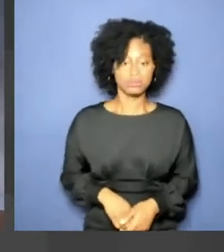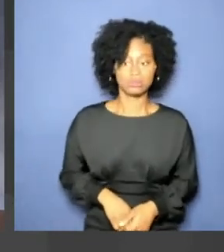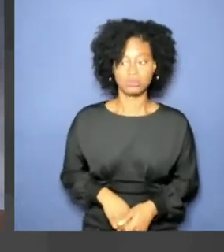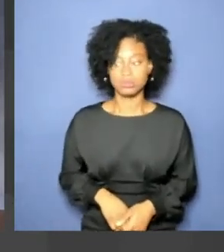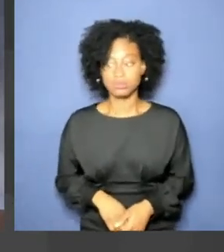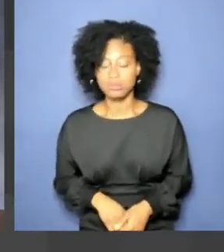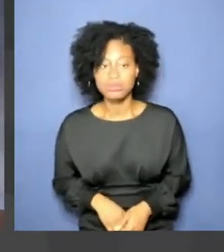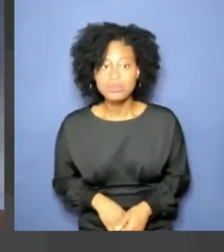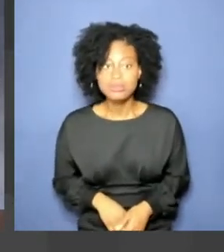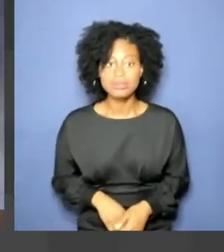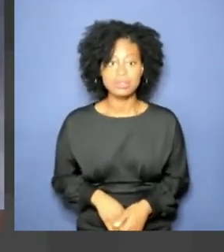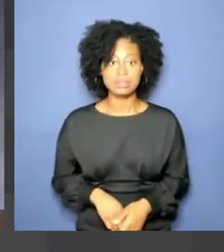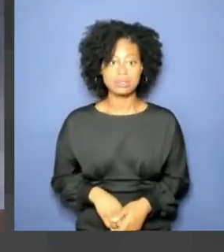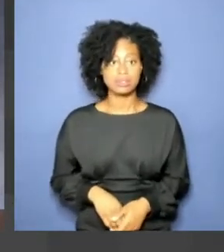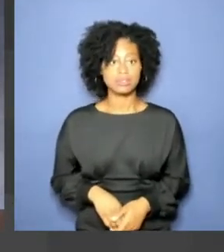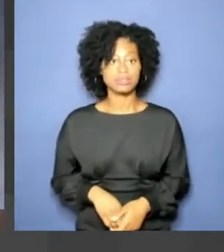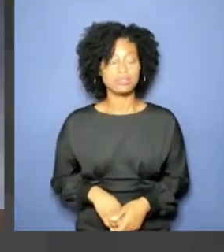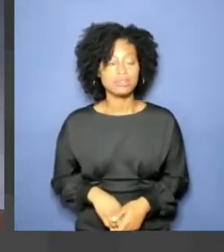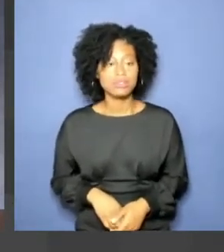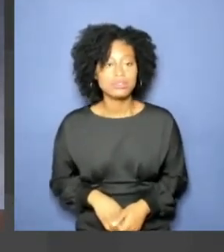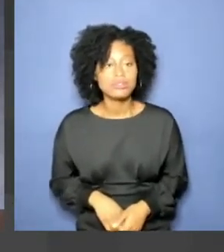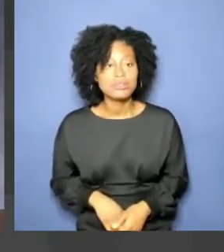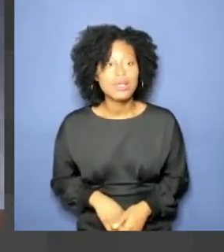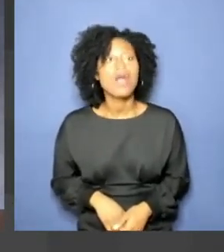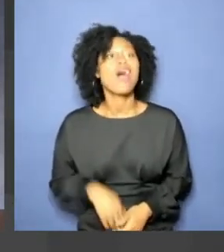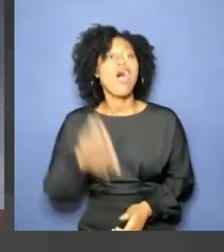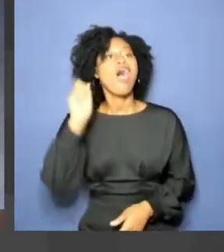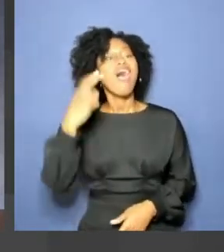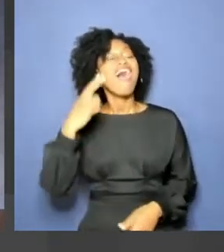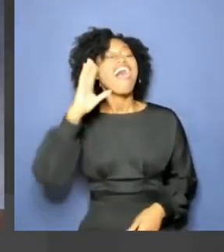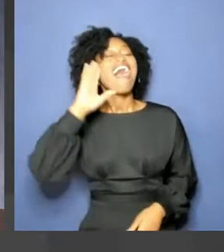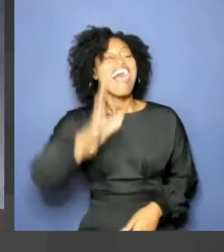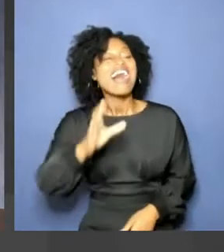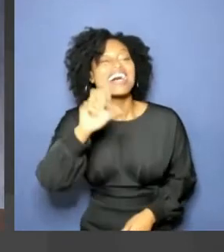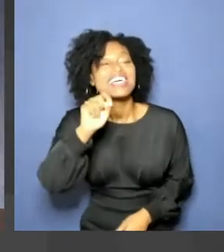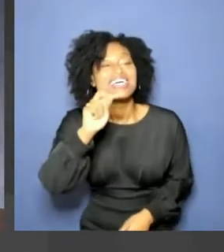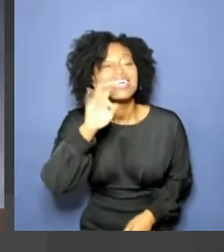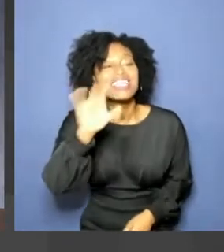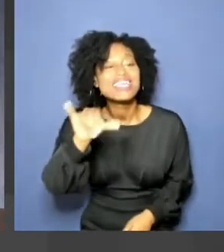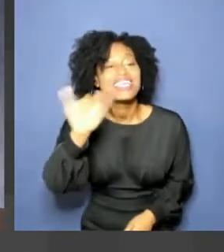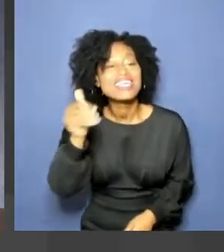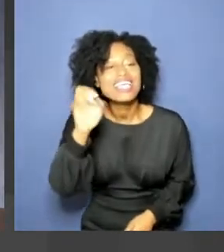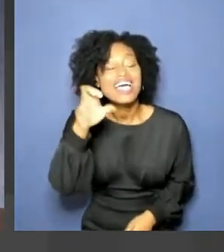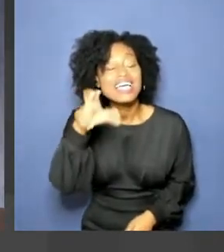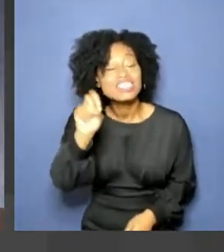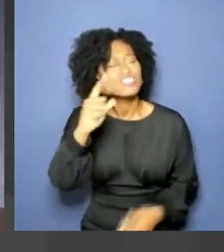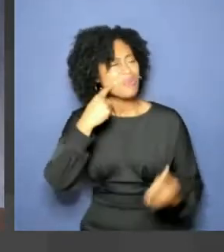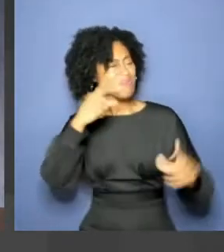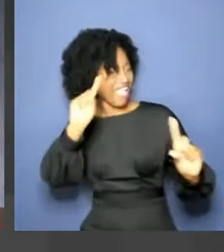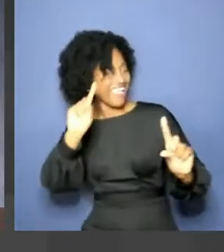Just phew. Wait. Oh, Tiny Jens, you made it. Can you